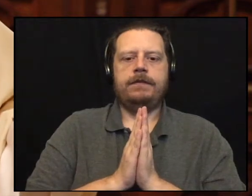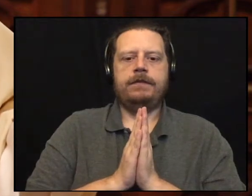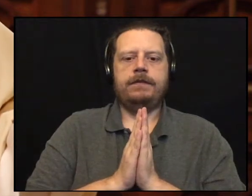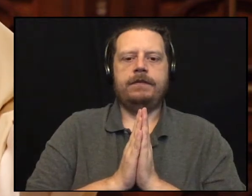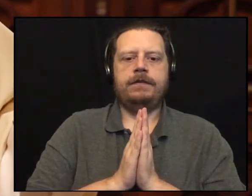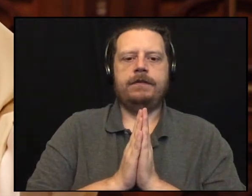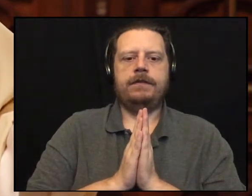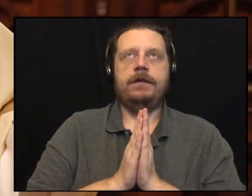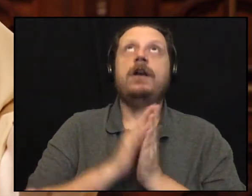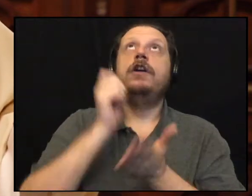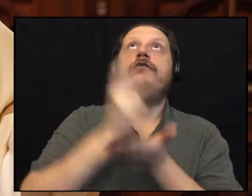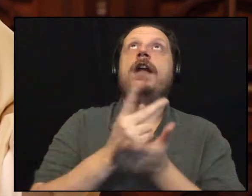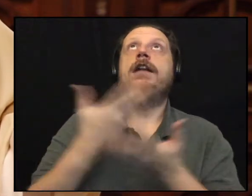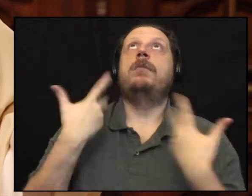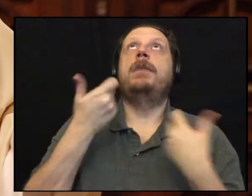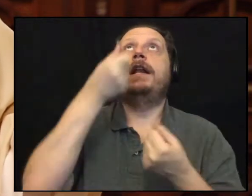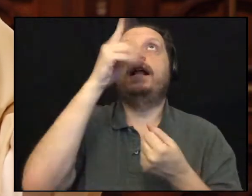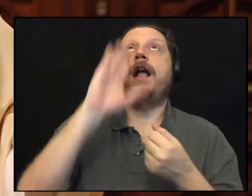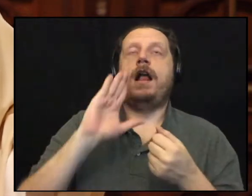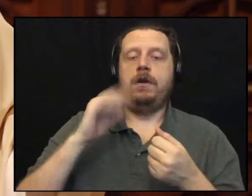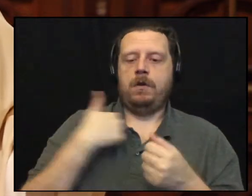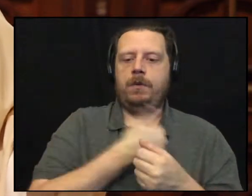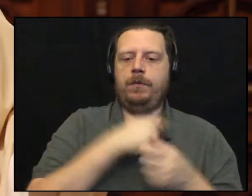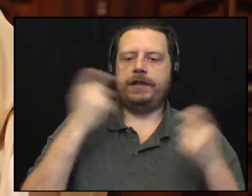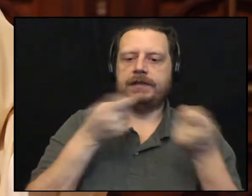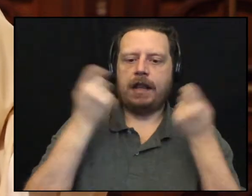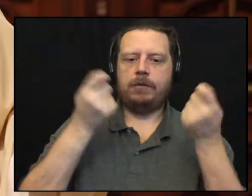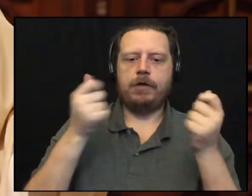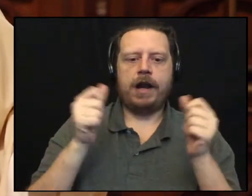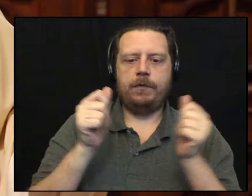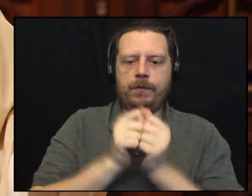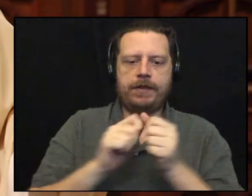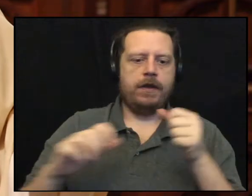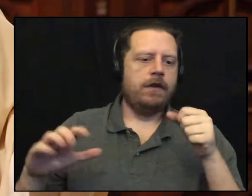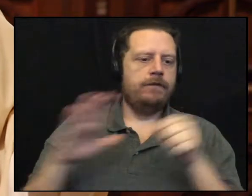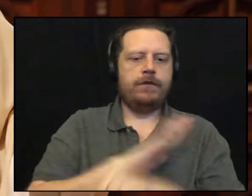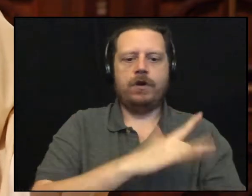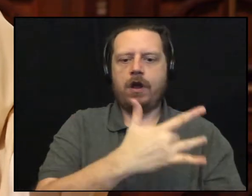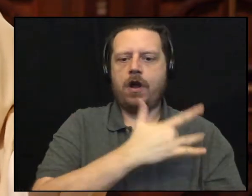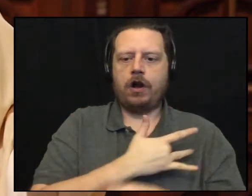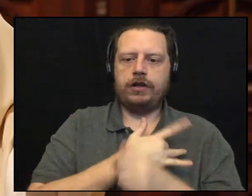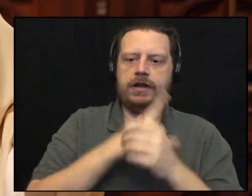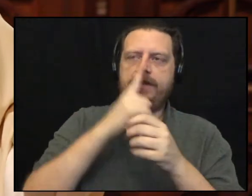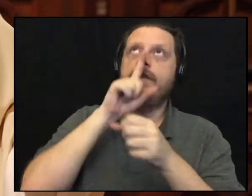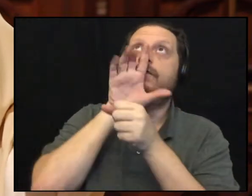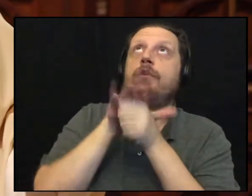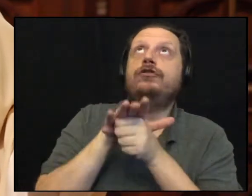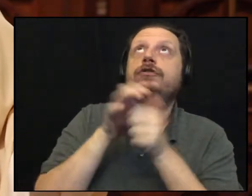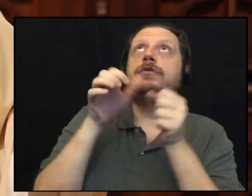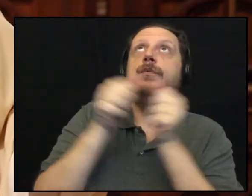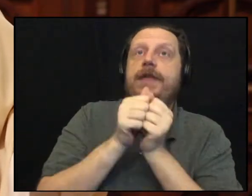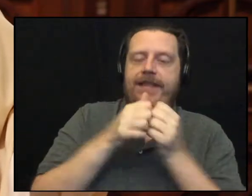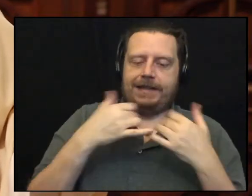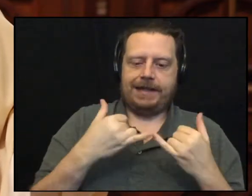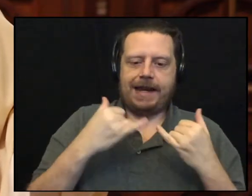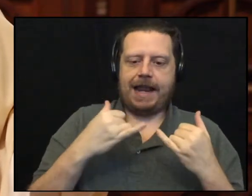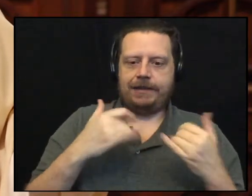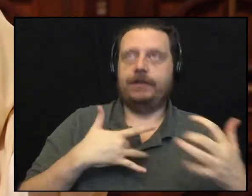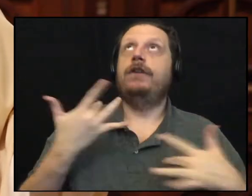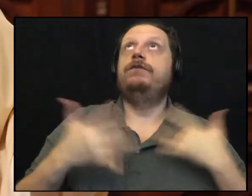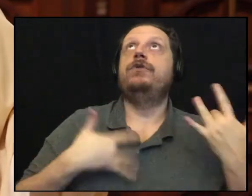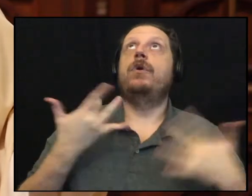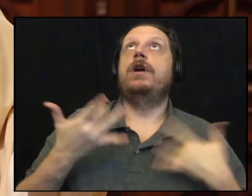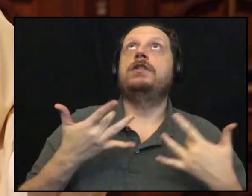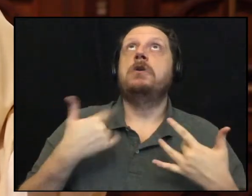Grant, Almighty God, that we may celebrate with heartfelt devotion these days of joy, which we keep in honor of the